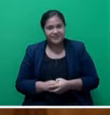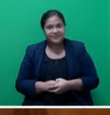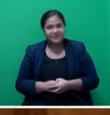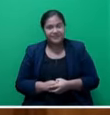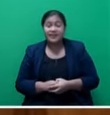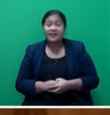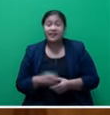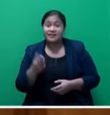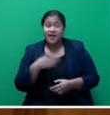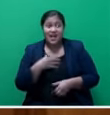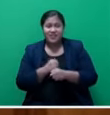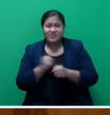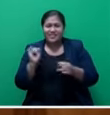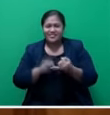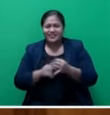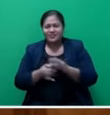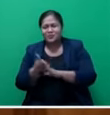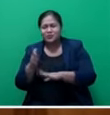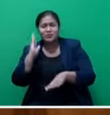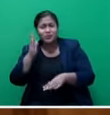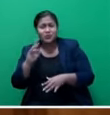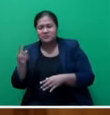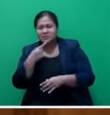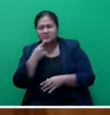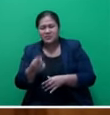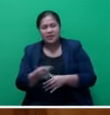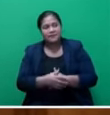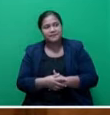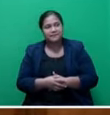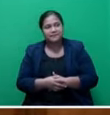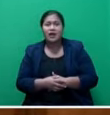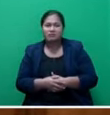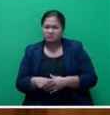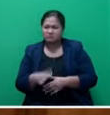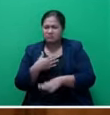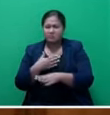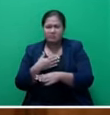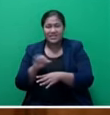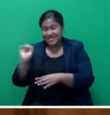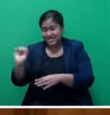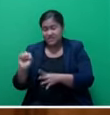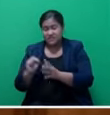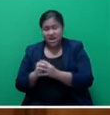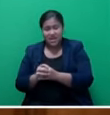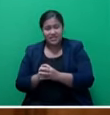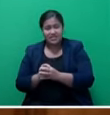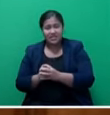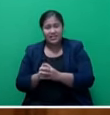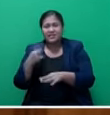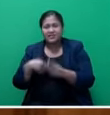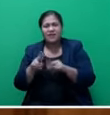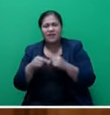My grandson goes to a school, and he was saying that his friend is in a family